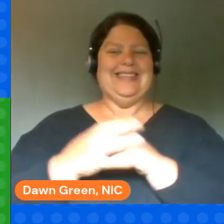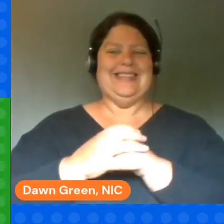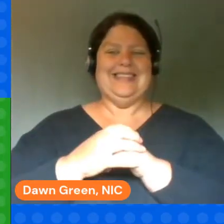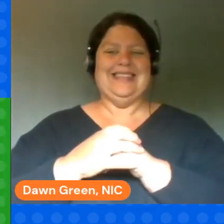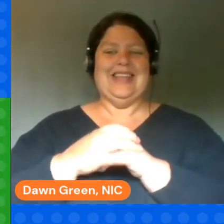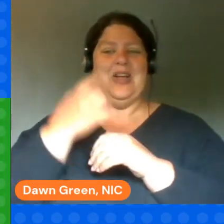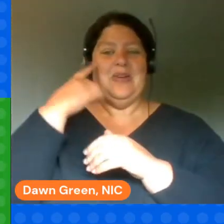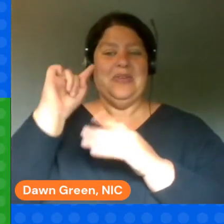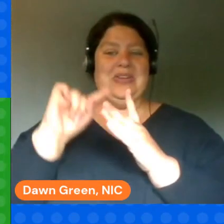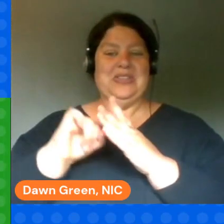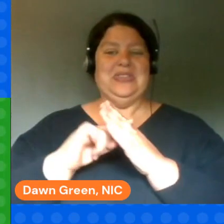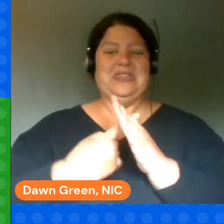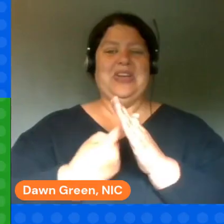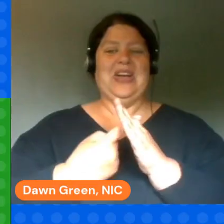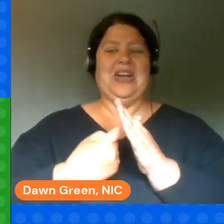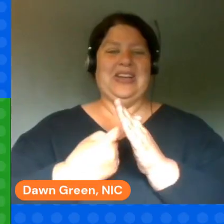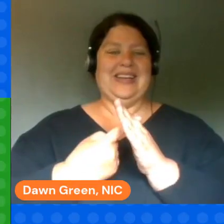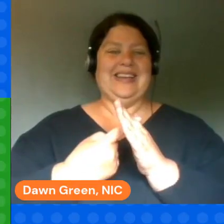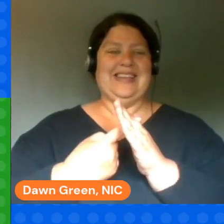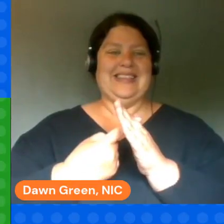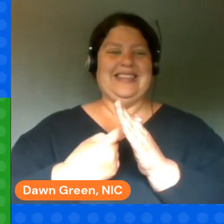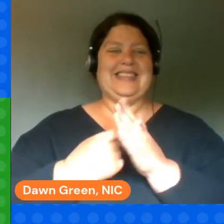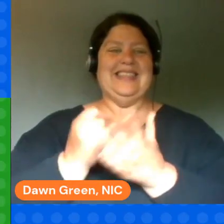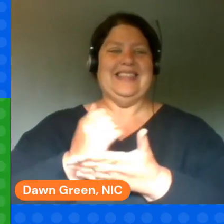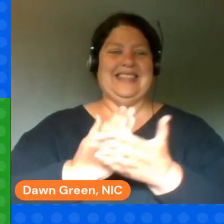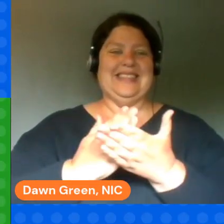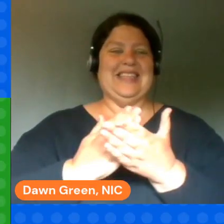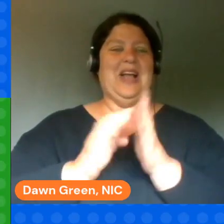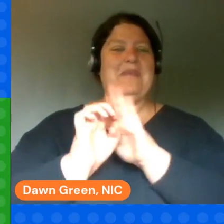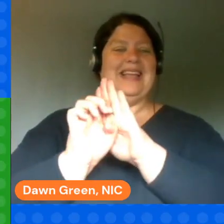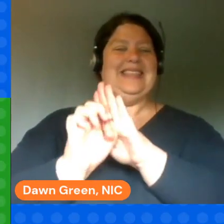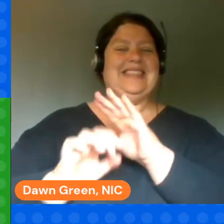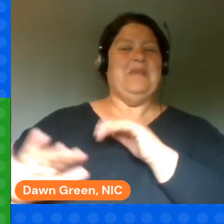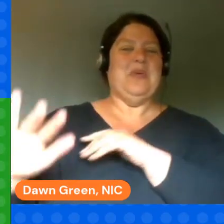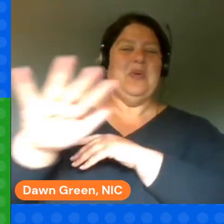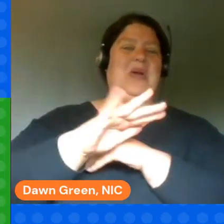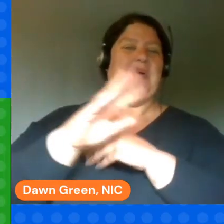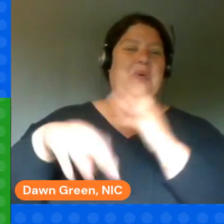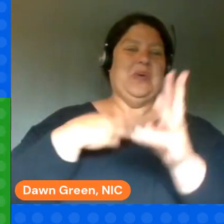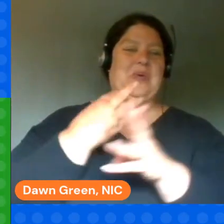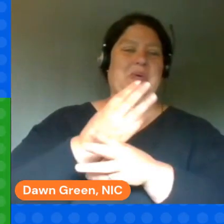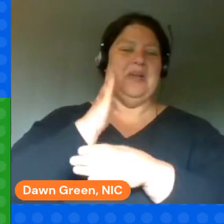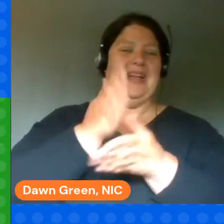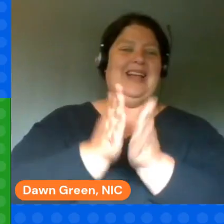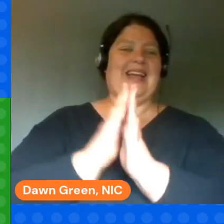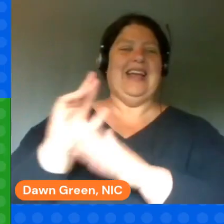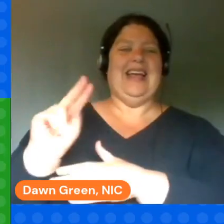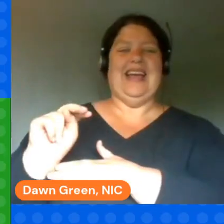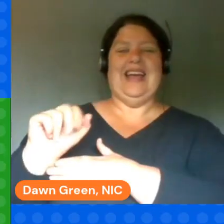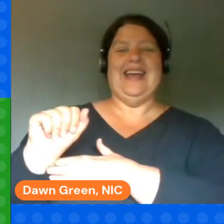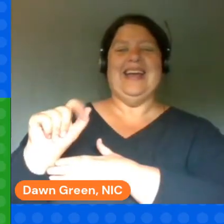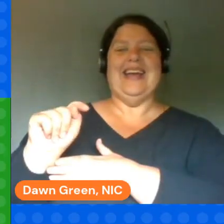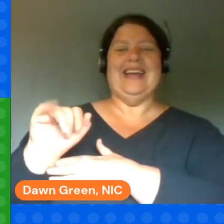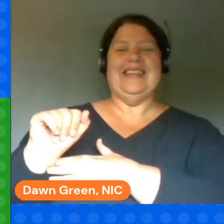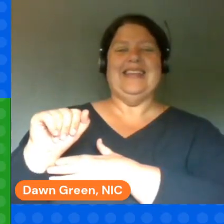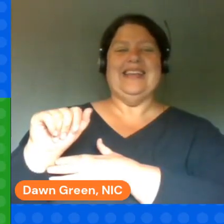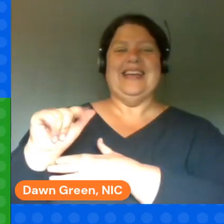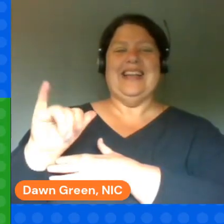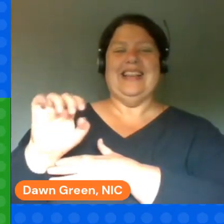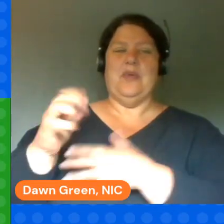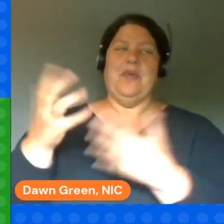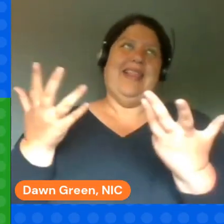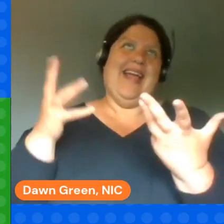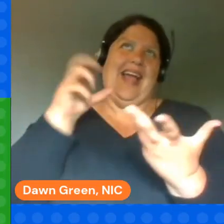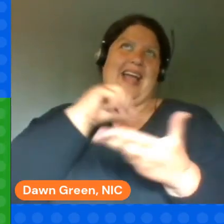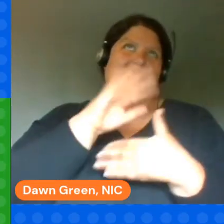start off with some examples from around the world, I'm going to ask Natalie to, I guess we're all up here,